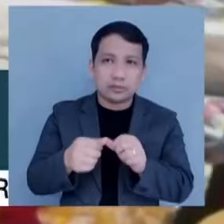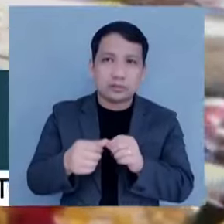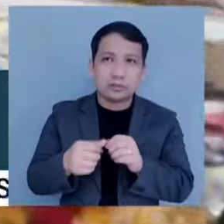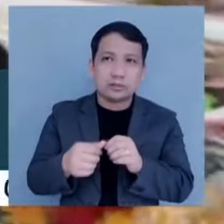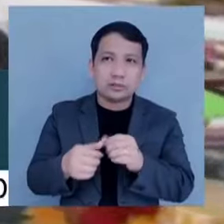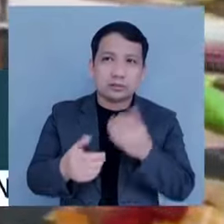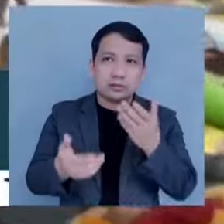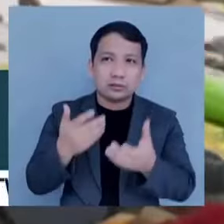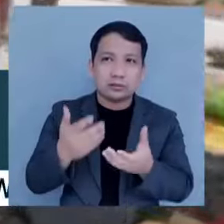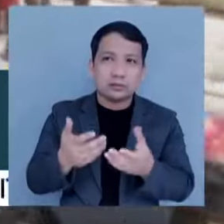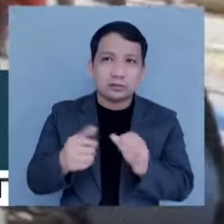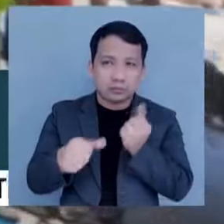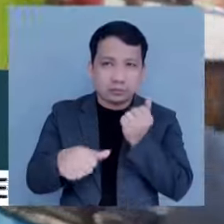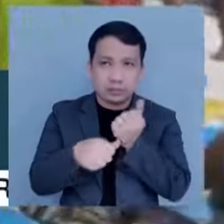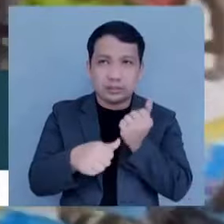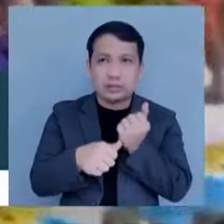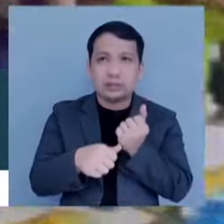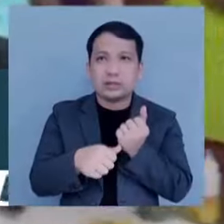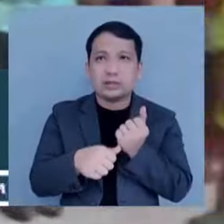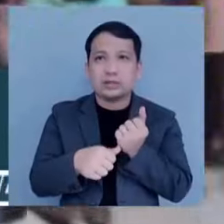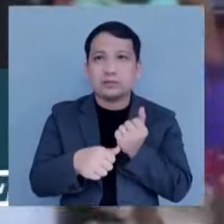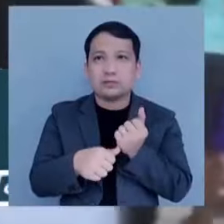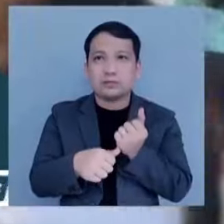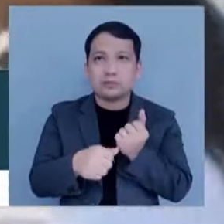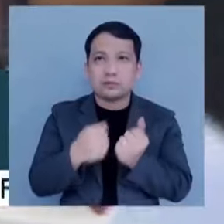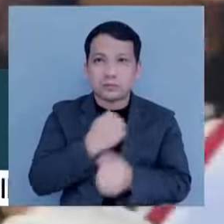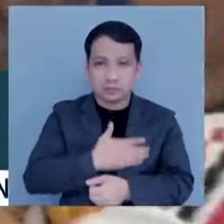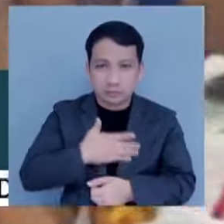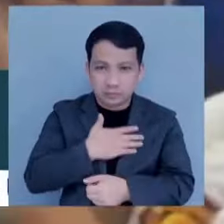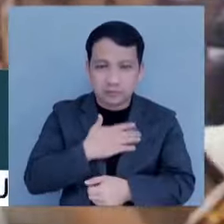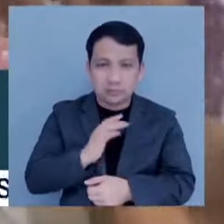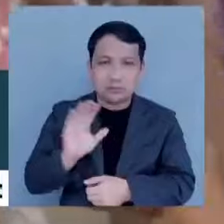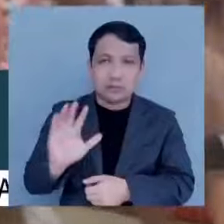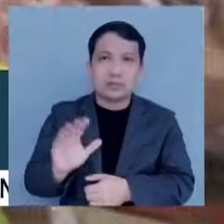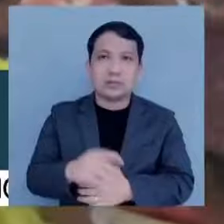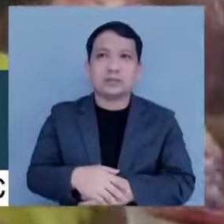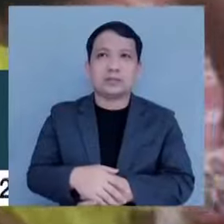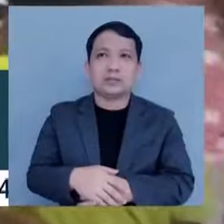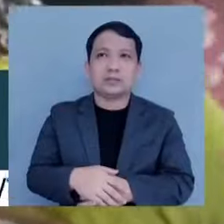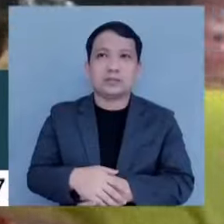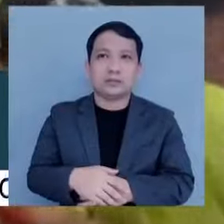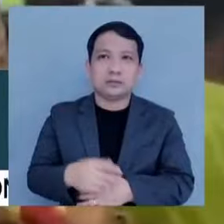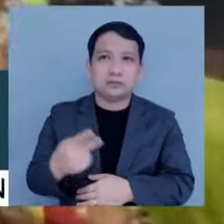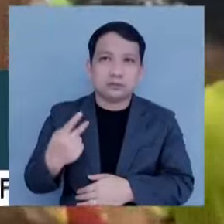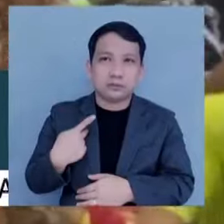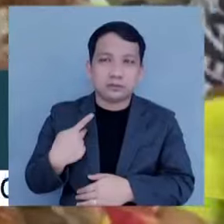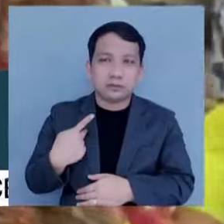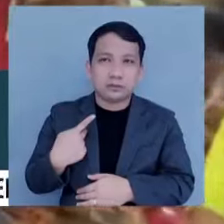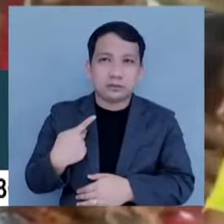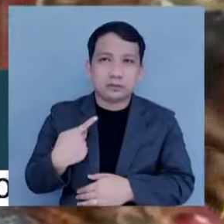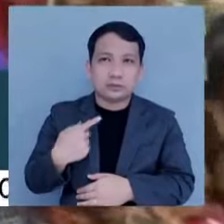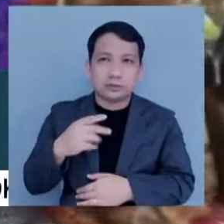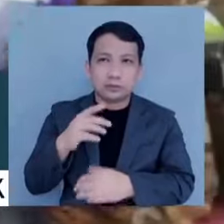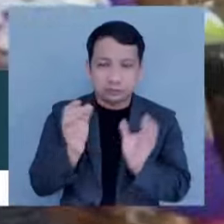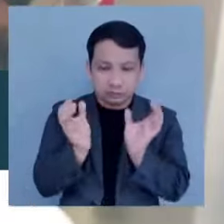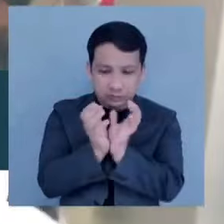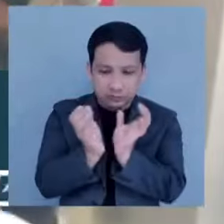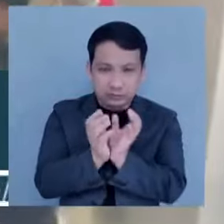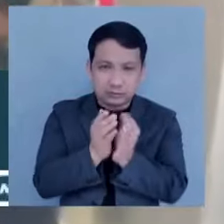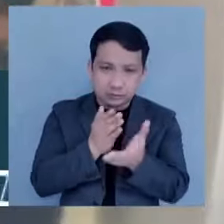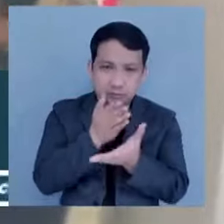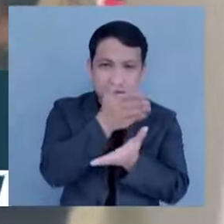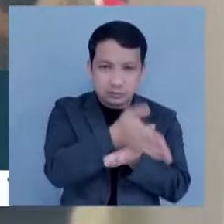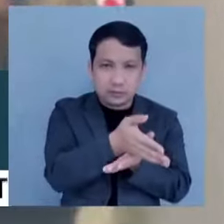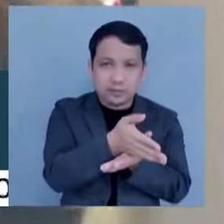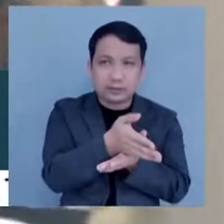type of assistance will also be greatly appreciated by the victims. These doesn't have to be coursed through DSWD. They can go direct. In a